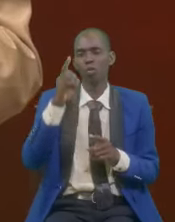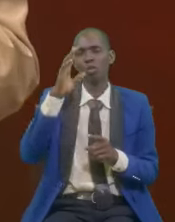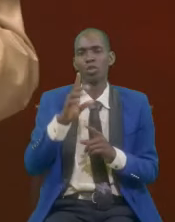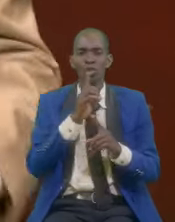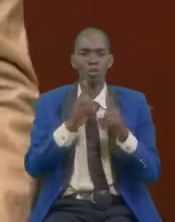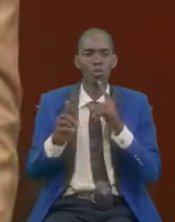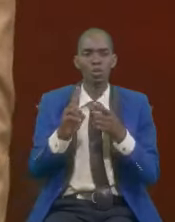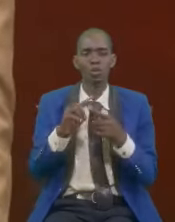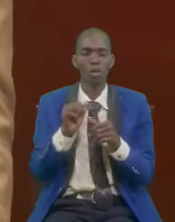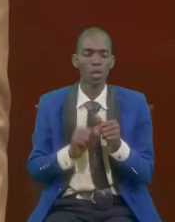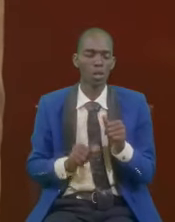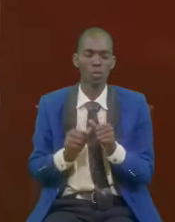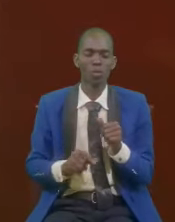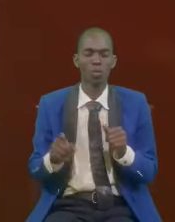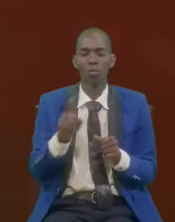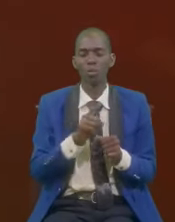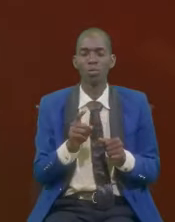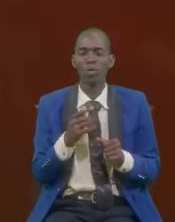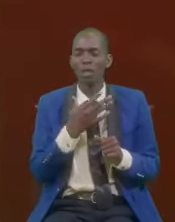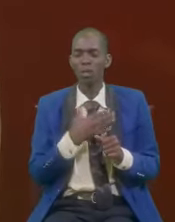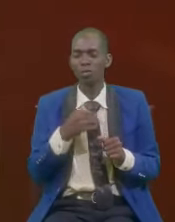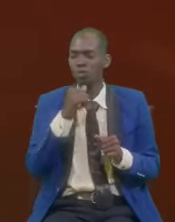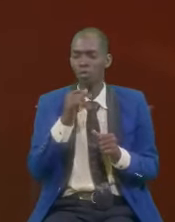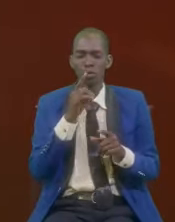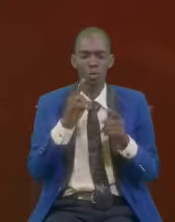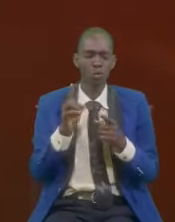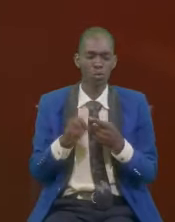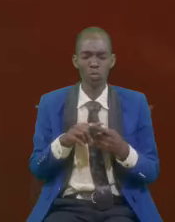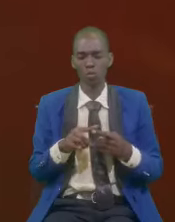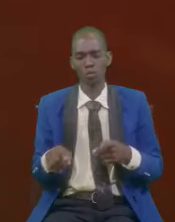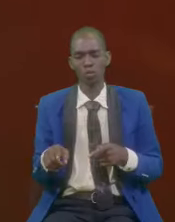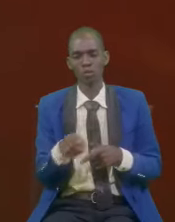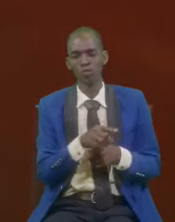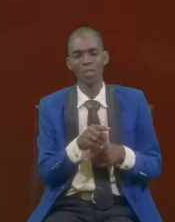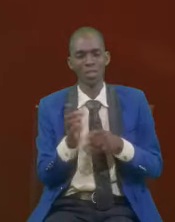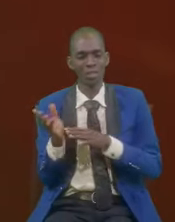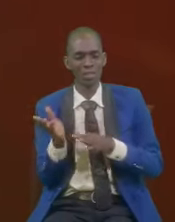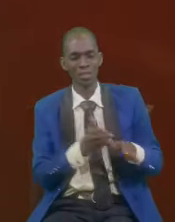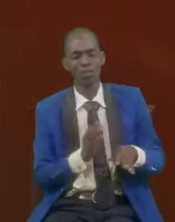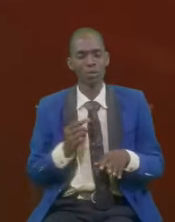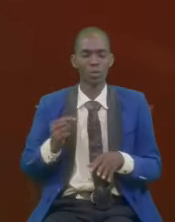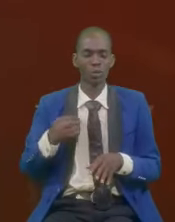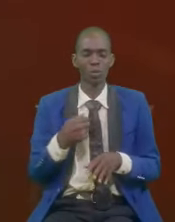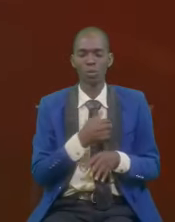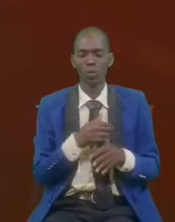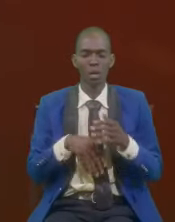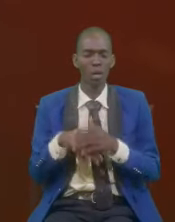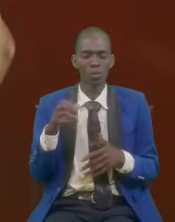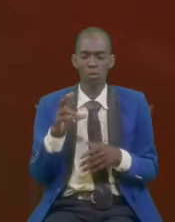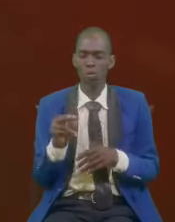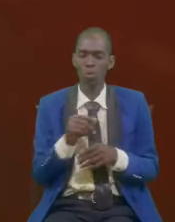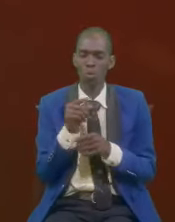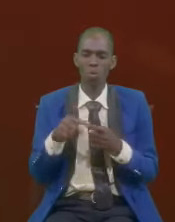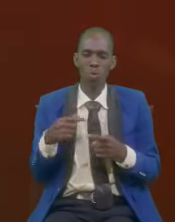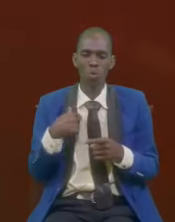everyone. It's not speaking to them and leaving us out. When we're saved,